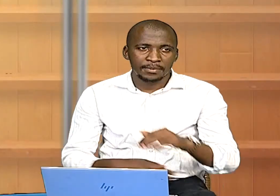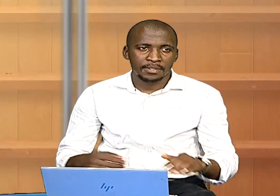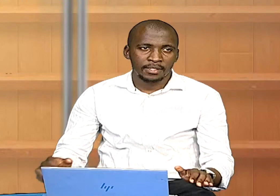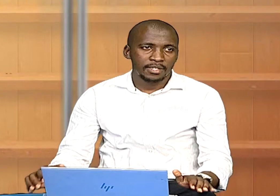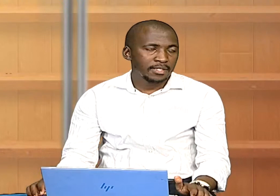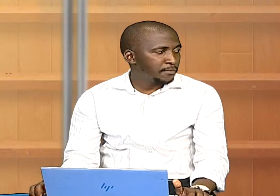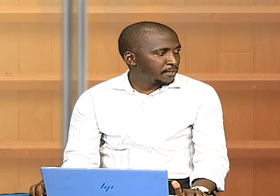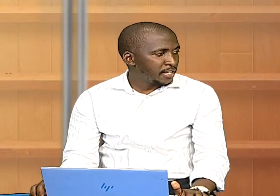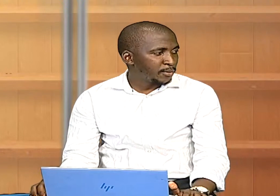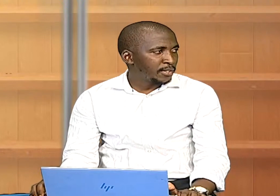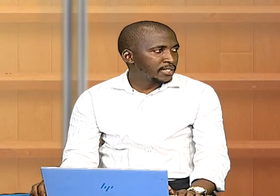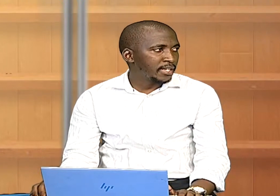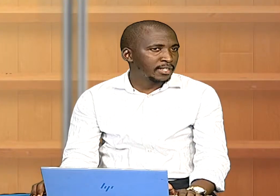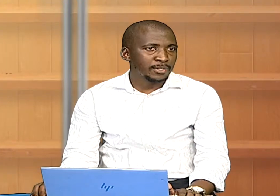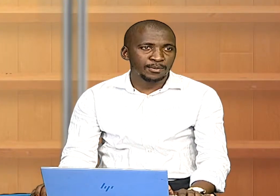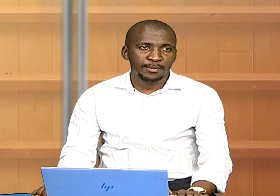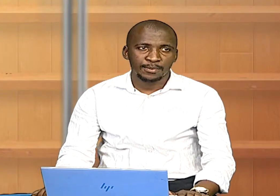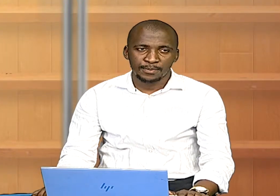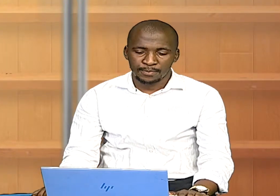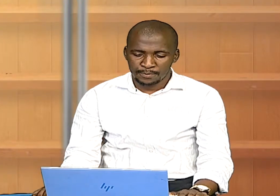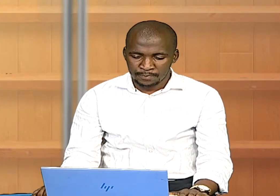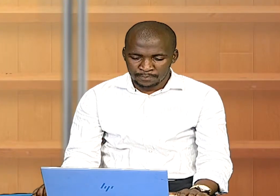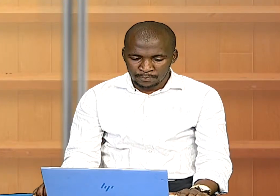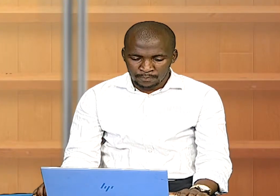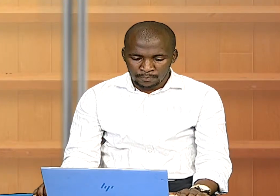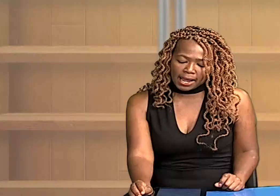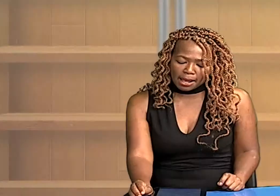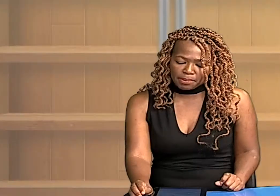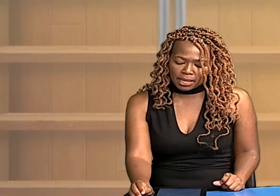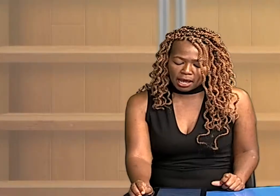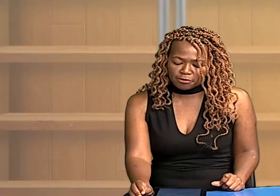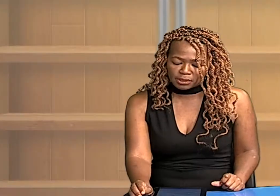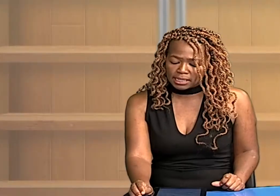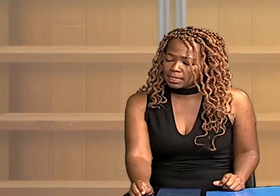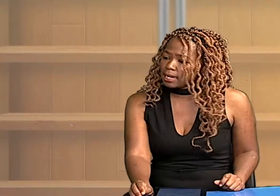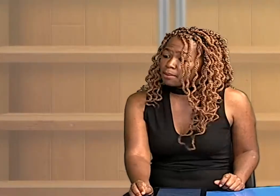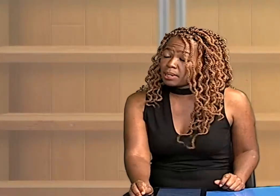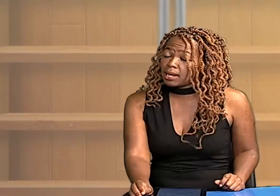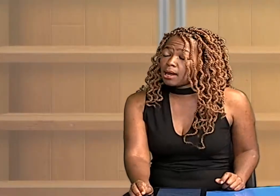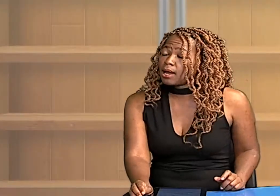Sifinyeto nesingeniso. Sifinyeto nesingeniso. Ubheke ukuthi umfundzi wakho ekhaya